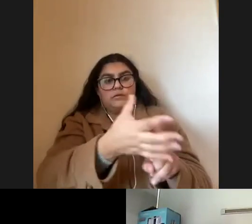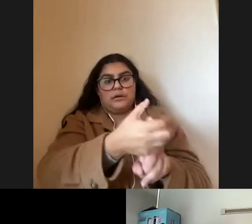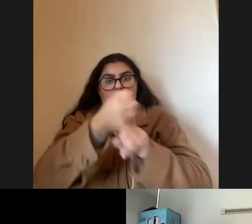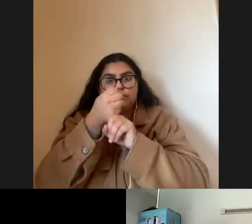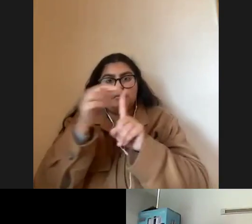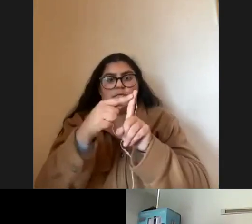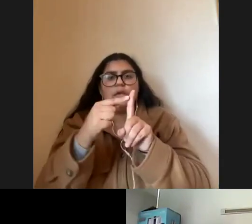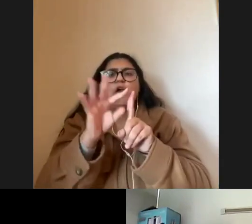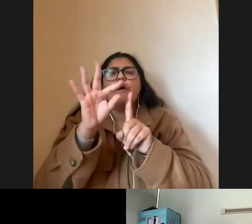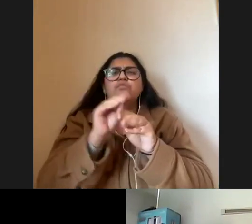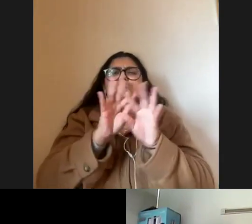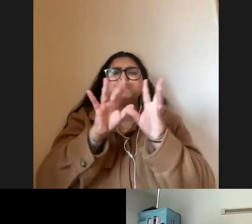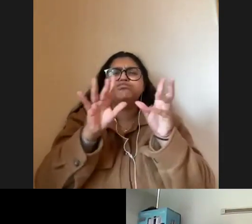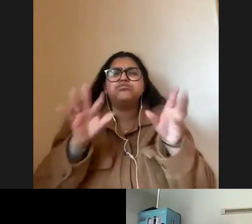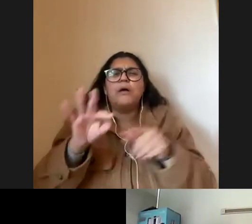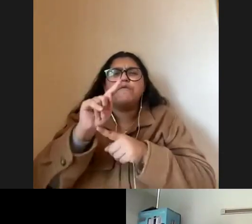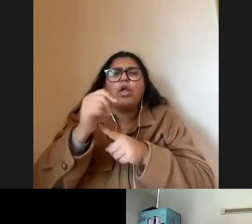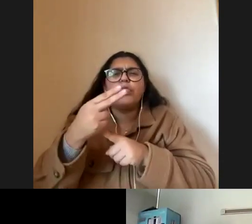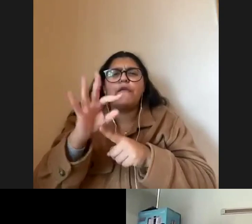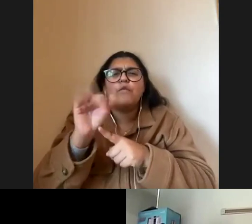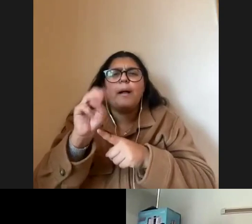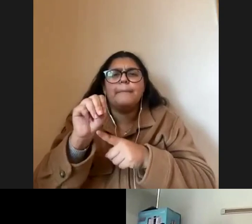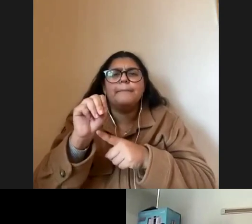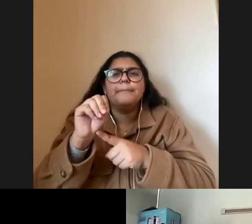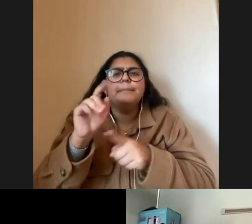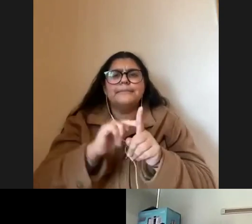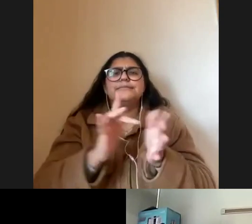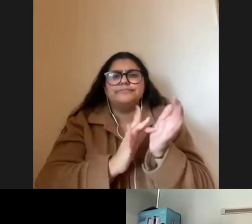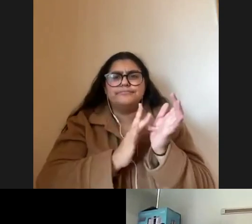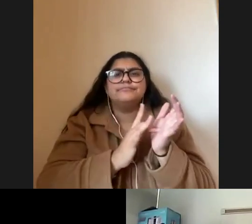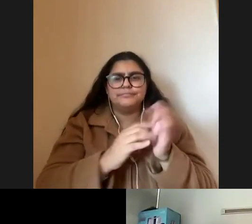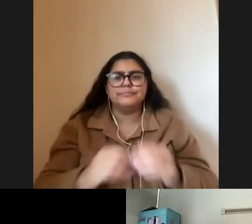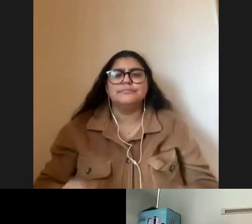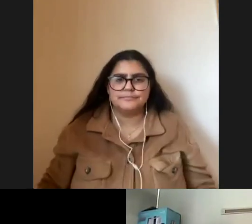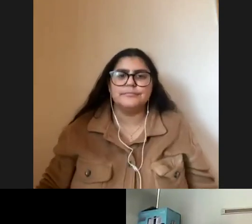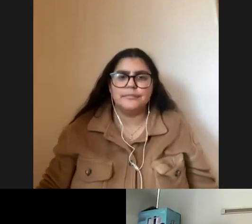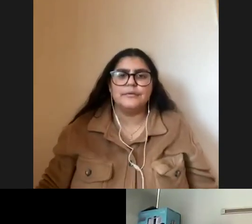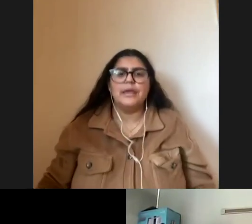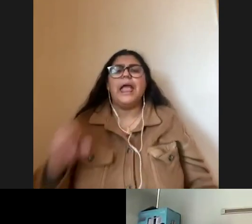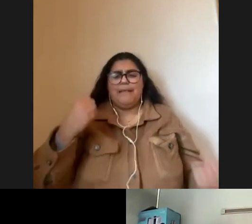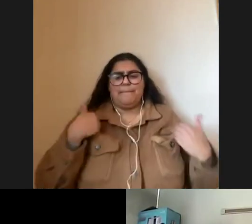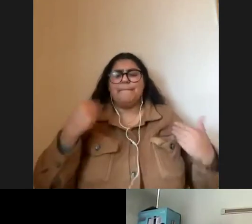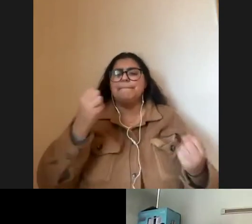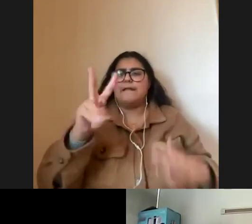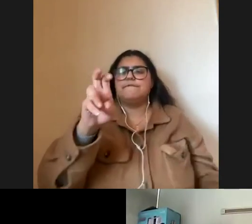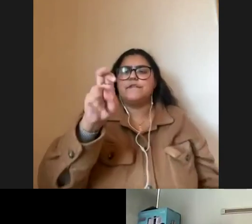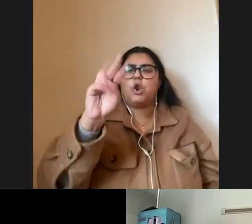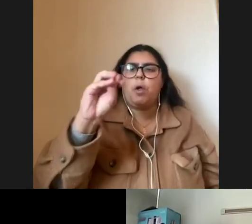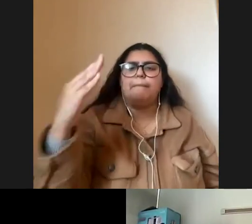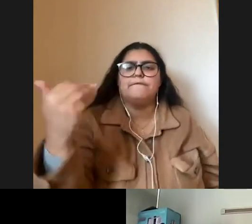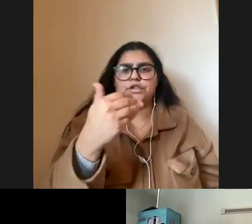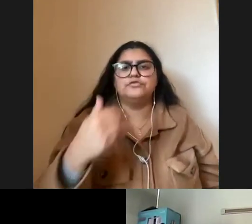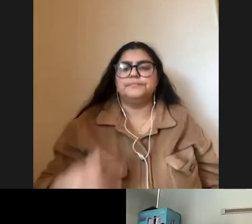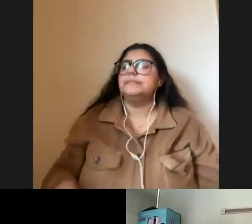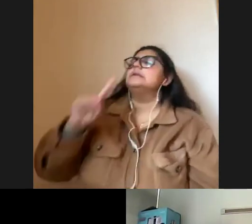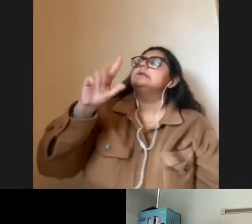frothy, foamy stuff out of their skin, which is how they get their name. Cool. And there's Really lots of venomous fish too. cool. Yeah. Sweet. Zach would like